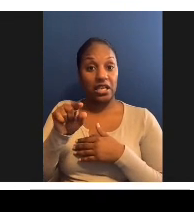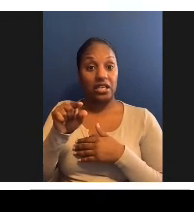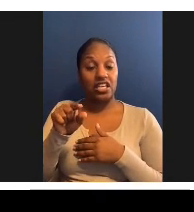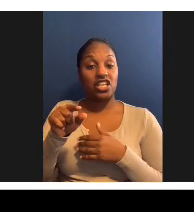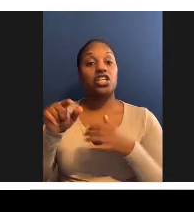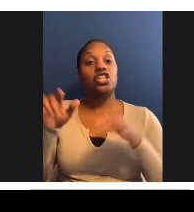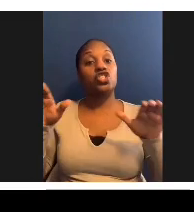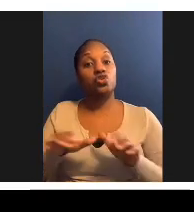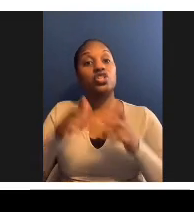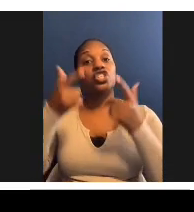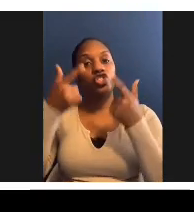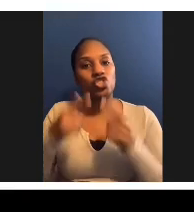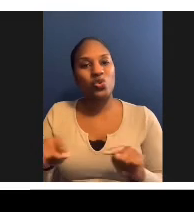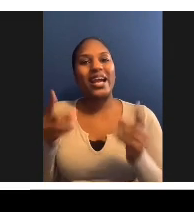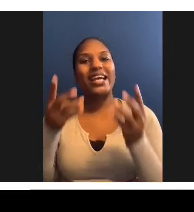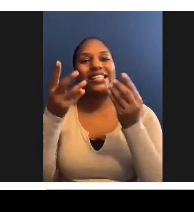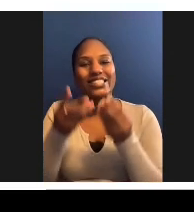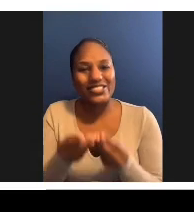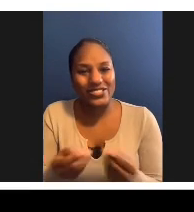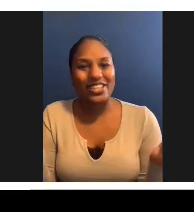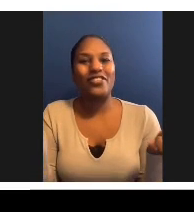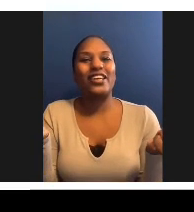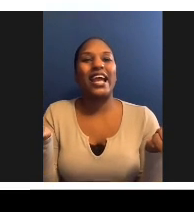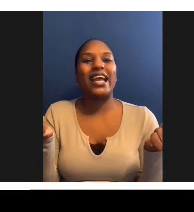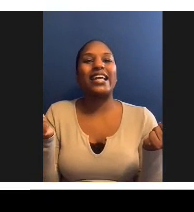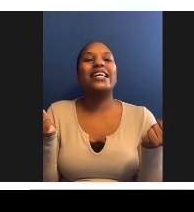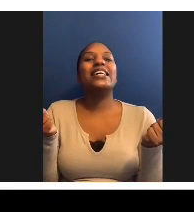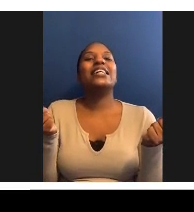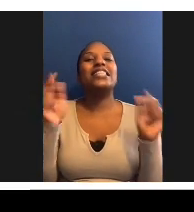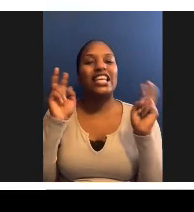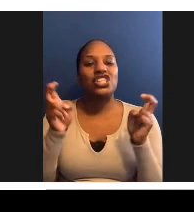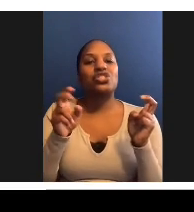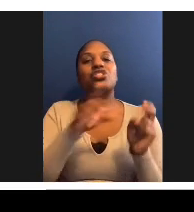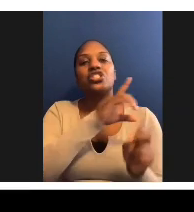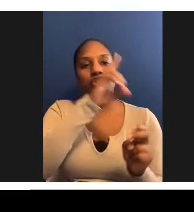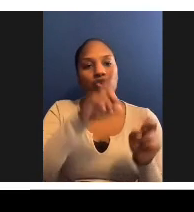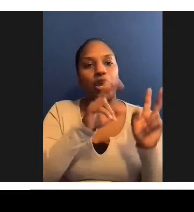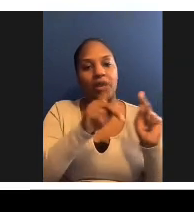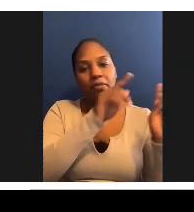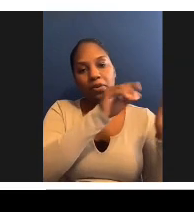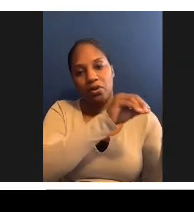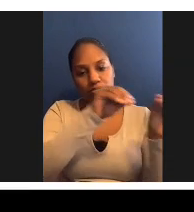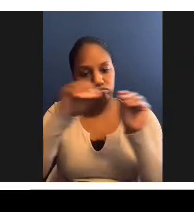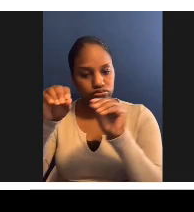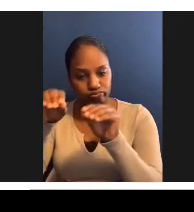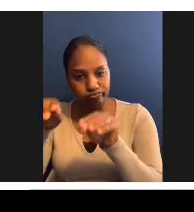to alleviate those issues, as well as there was a movie